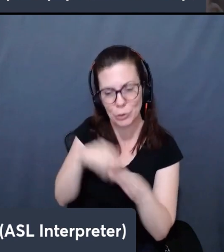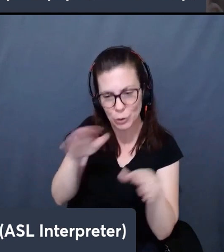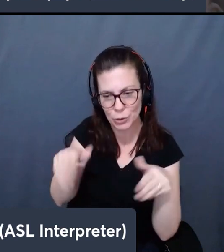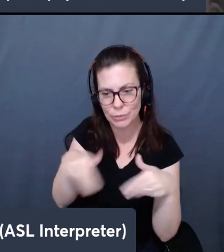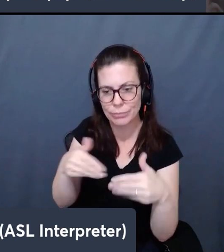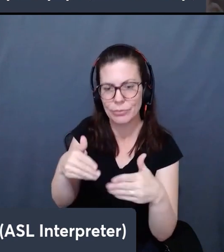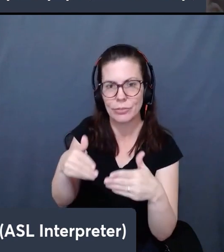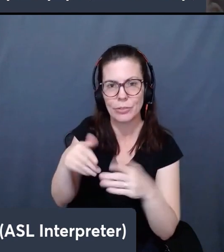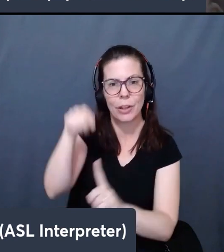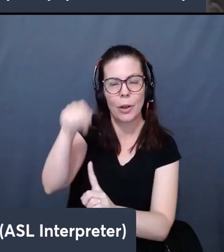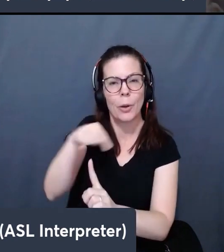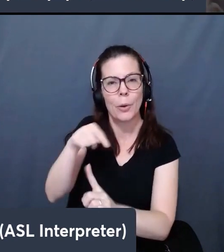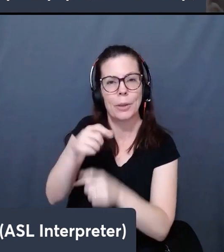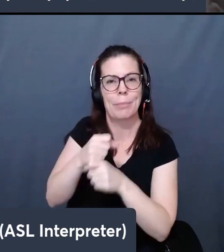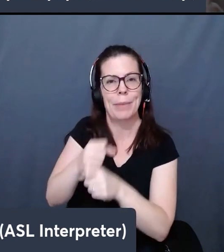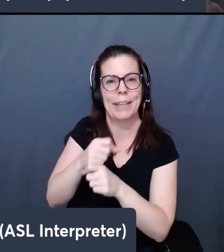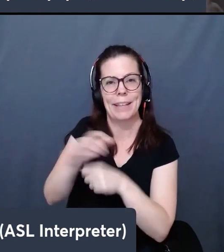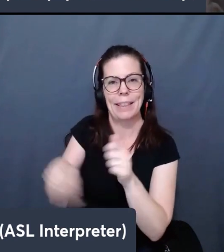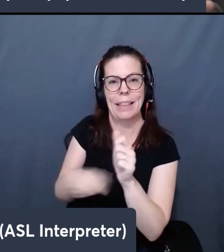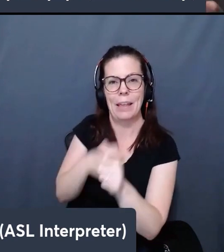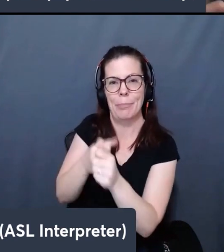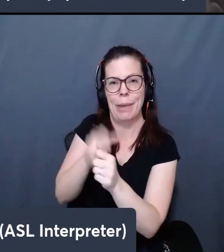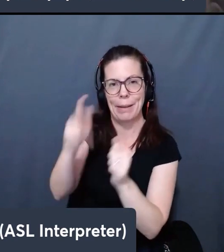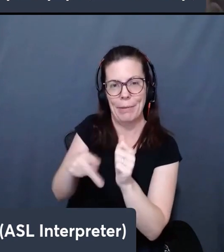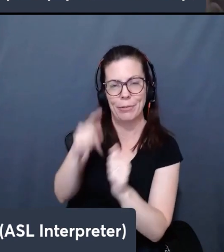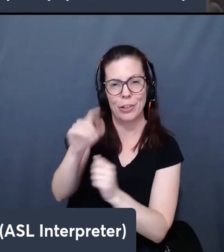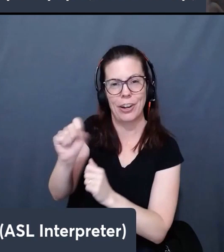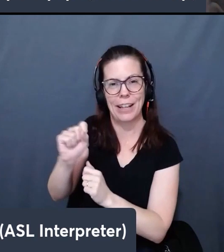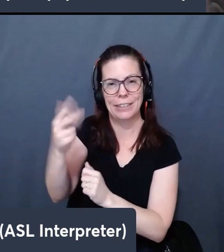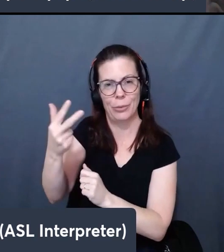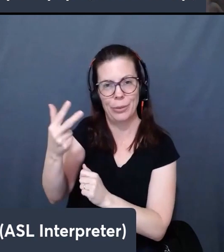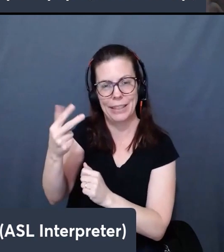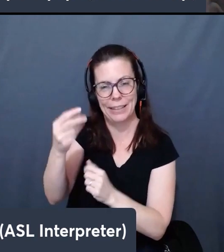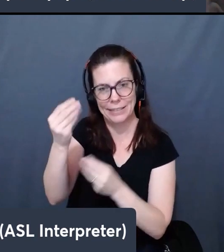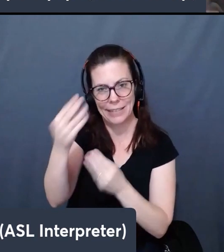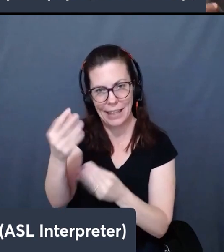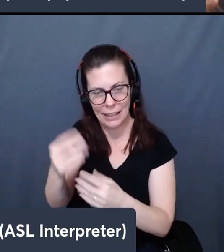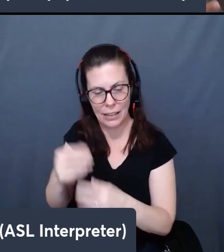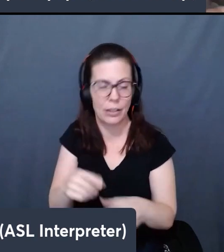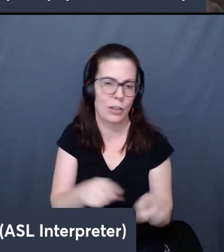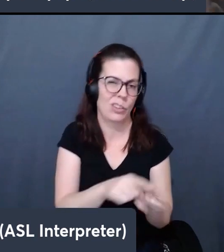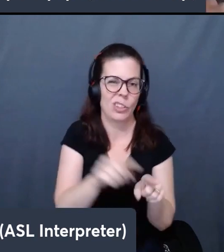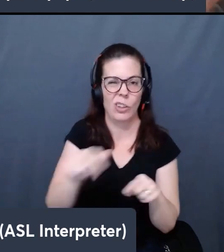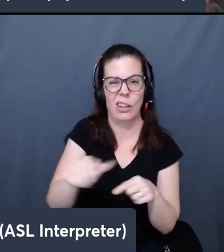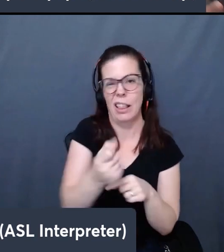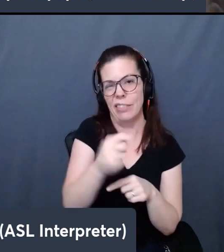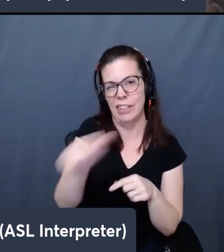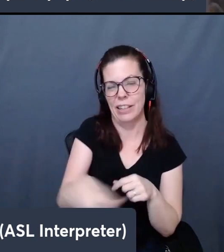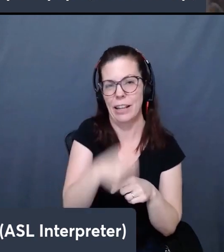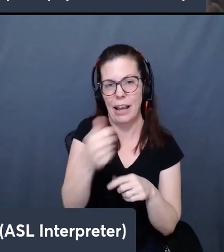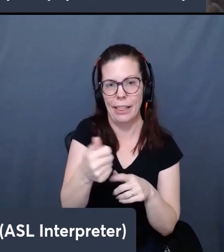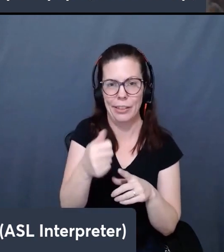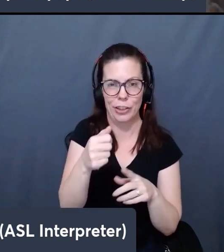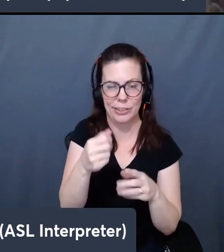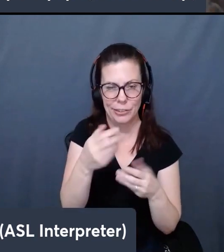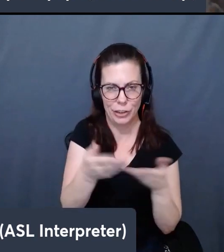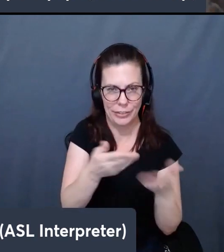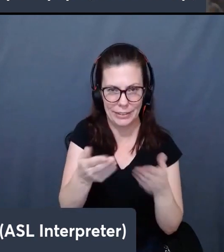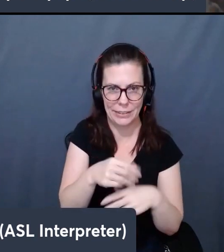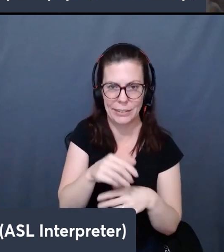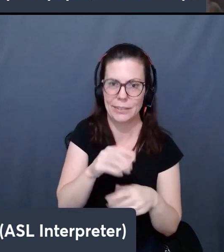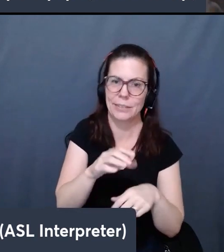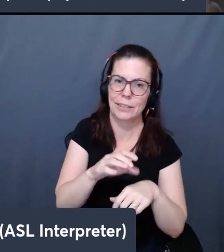backups of your S3 data, along with 11 other AWS services for compute, storage, and